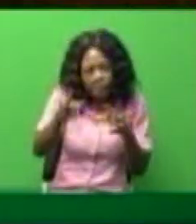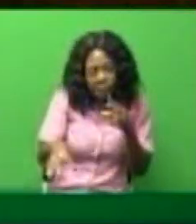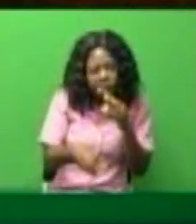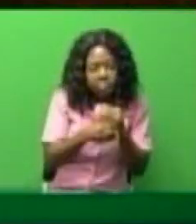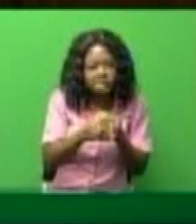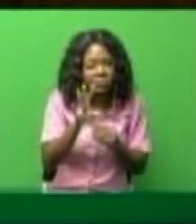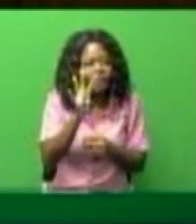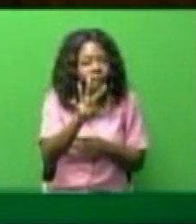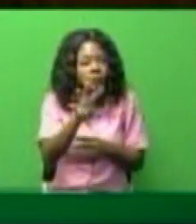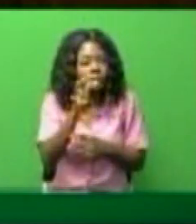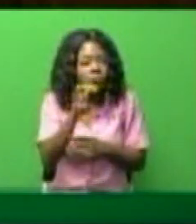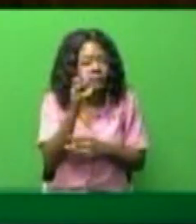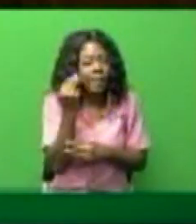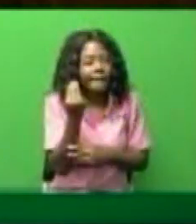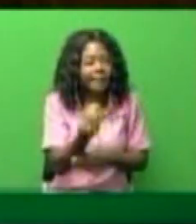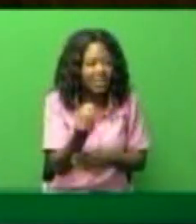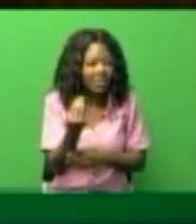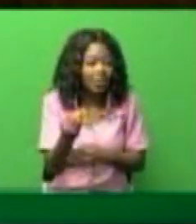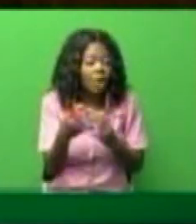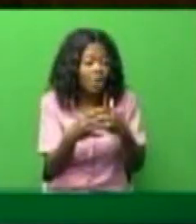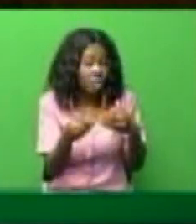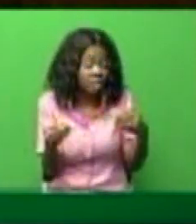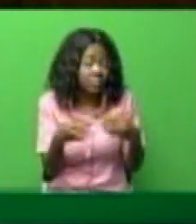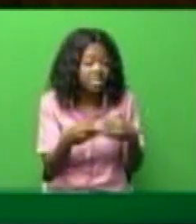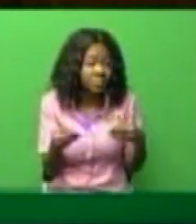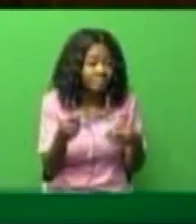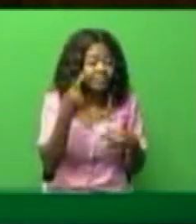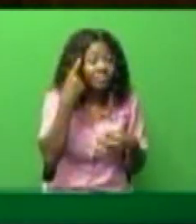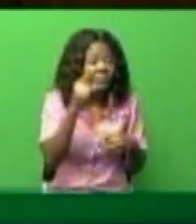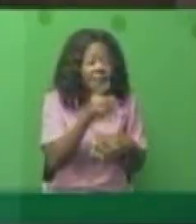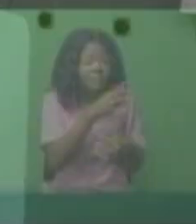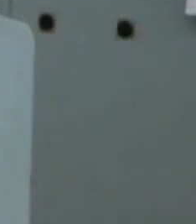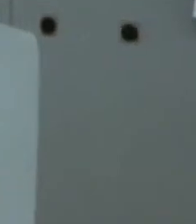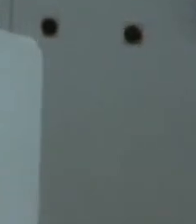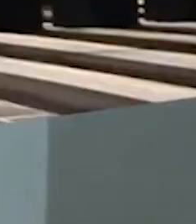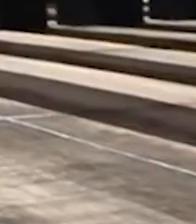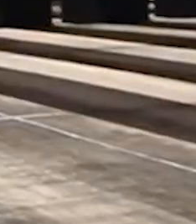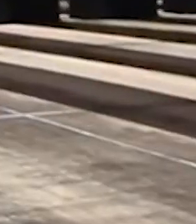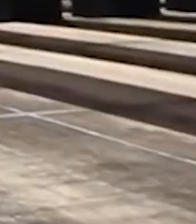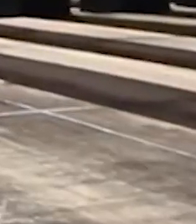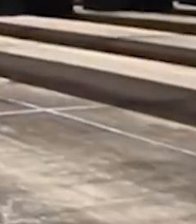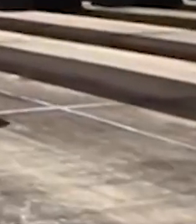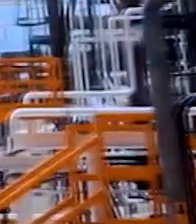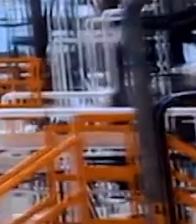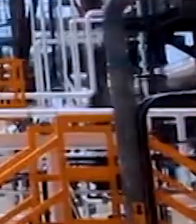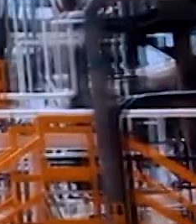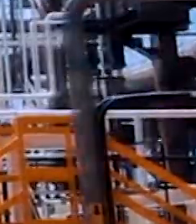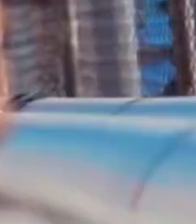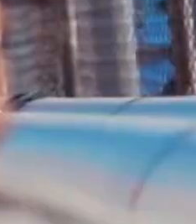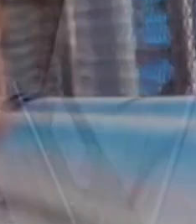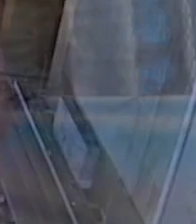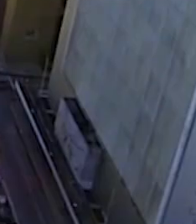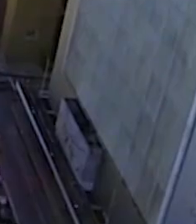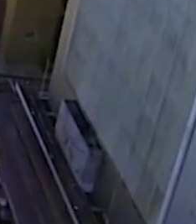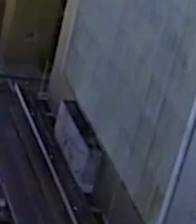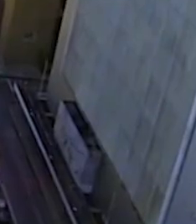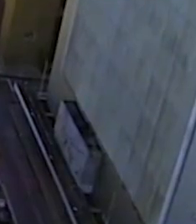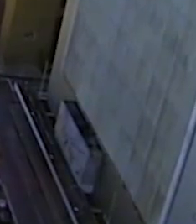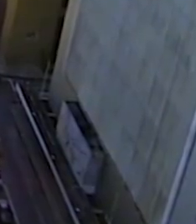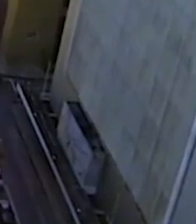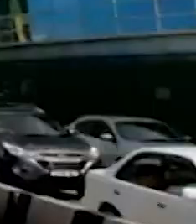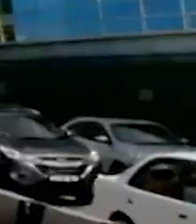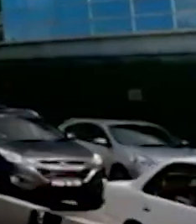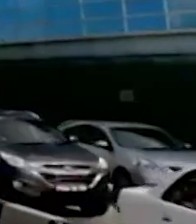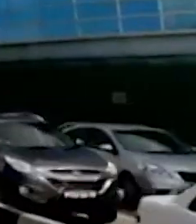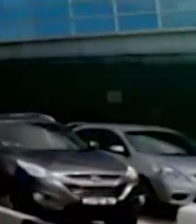first introduced to the population in the 2011 budget statement, the use of compressed natural gas as a vehicular fuel has